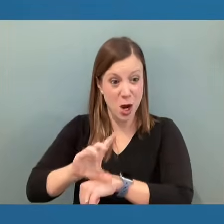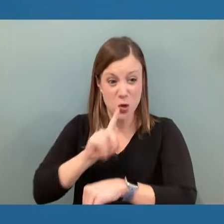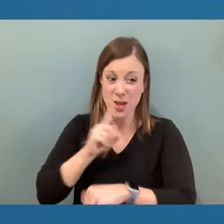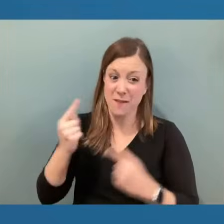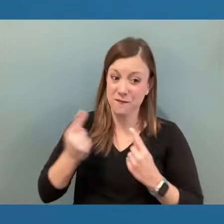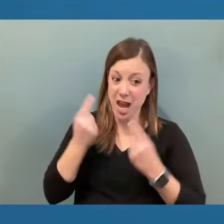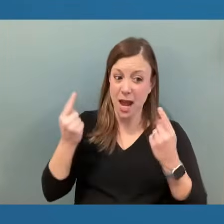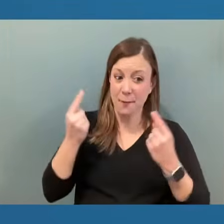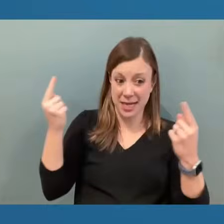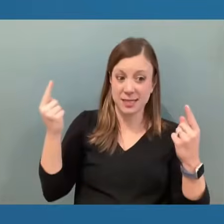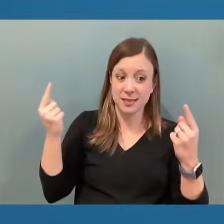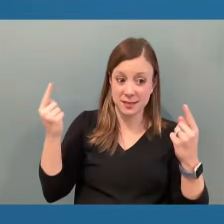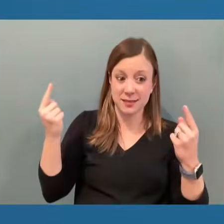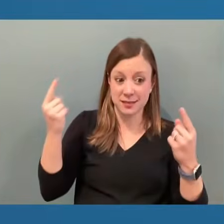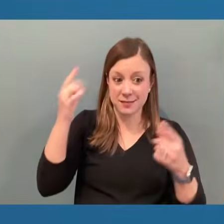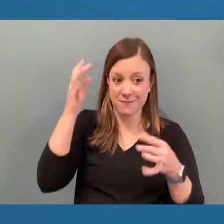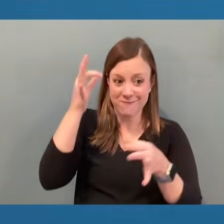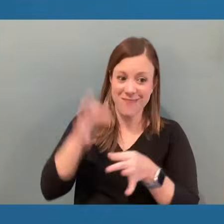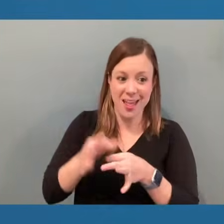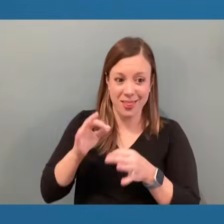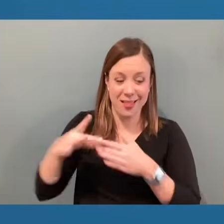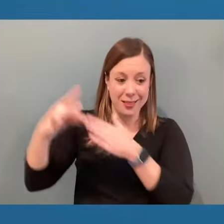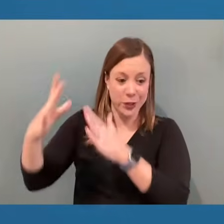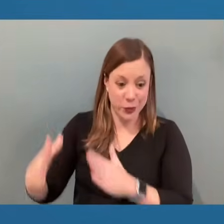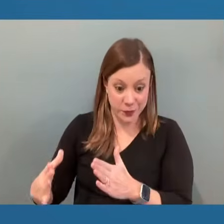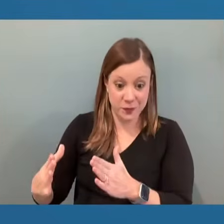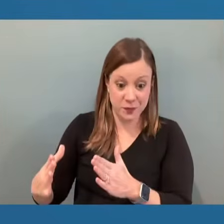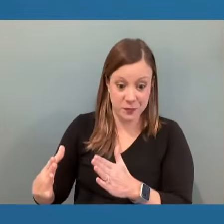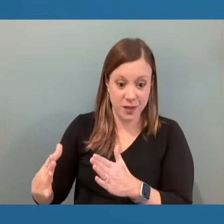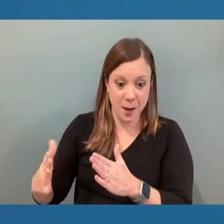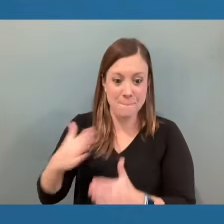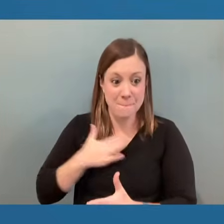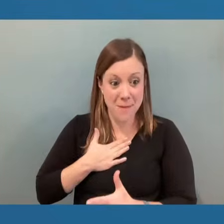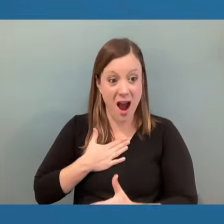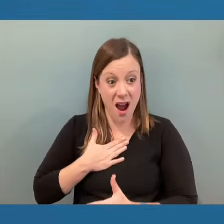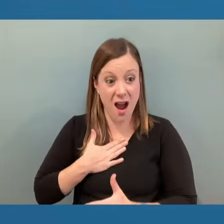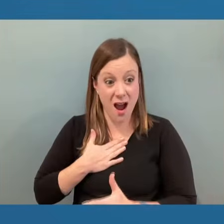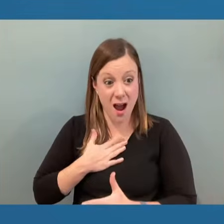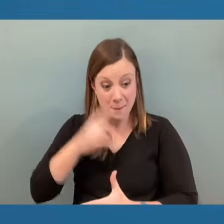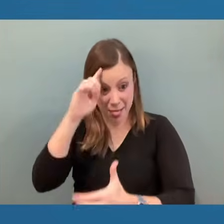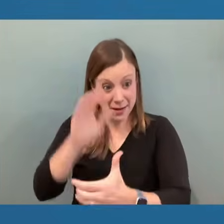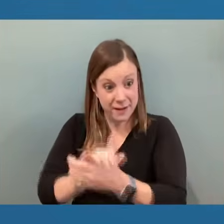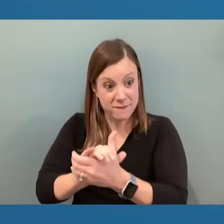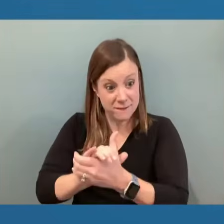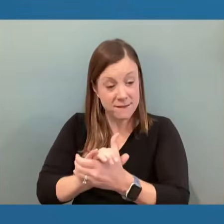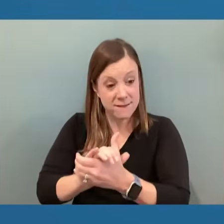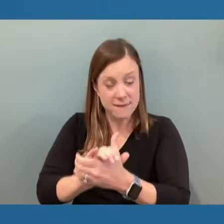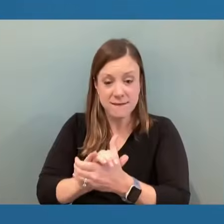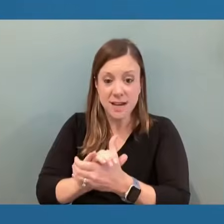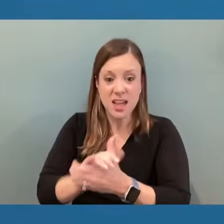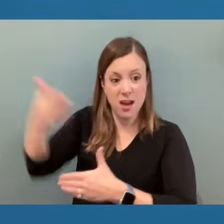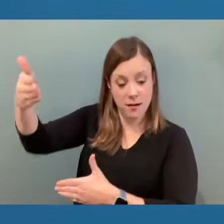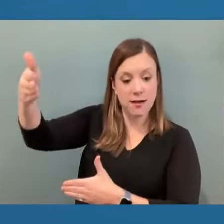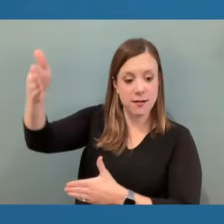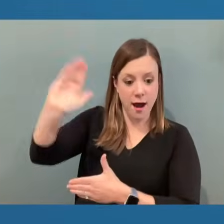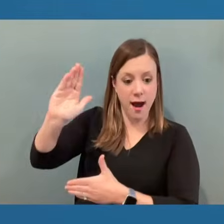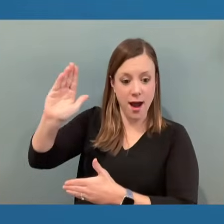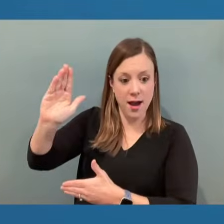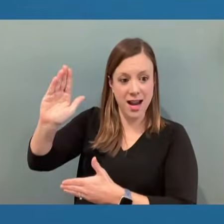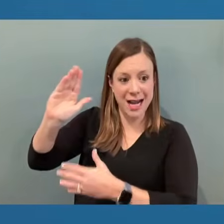I strongly believe, my faith compels me to believe, that God gives us life to help fulfill God's